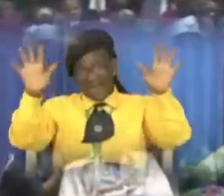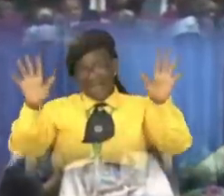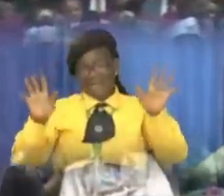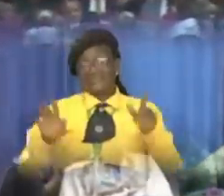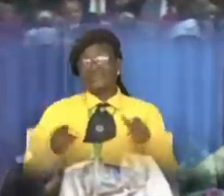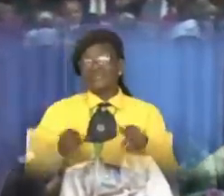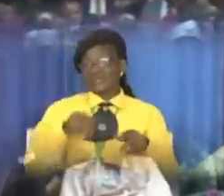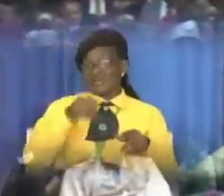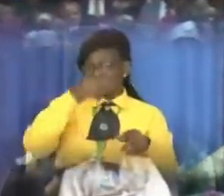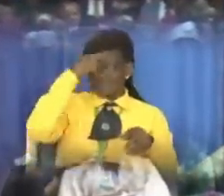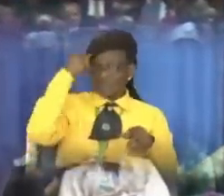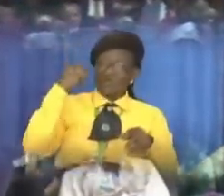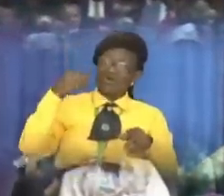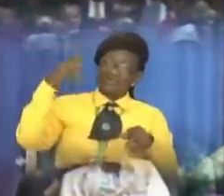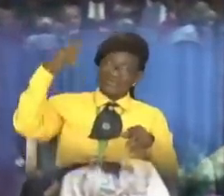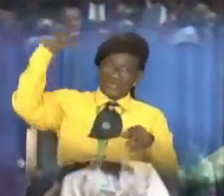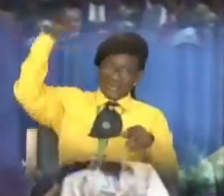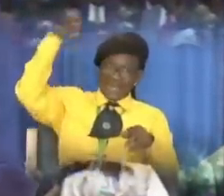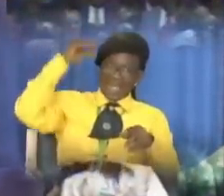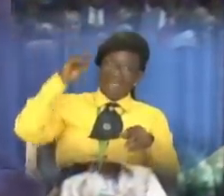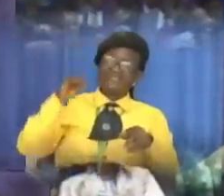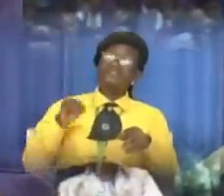it to the rest of the world.